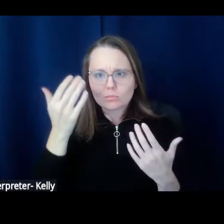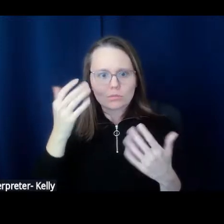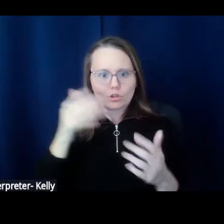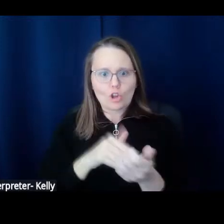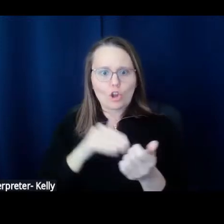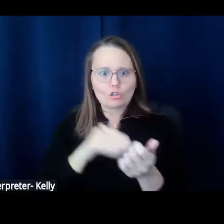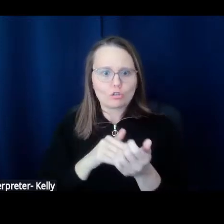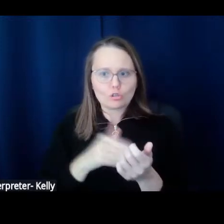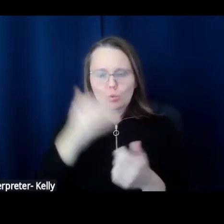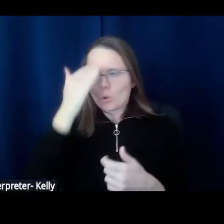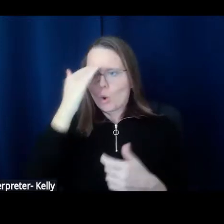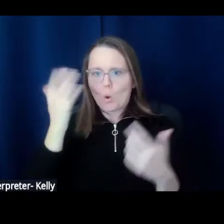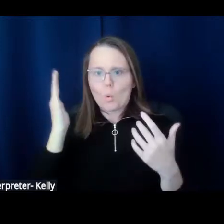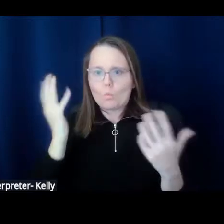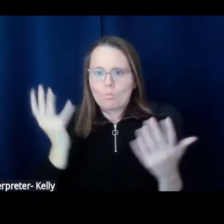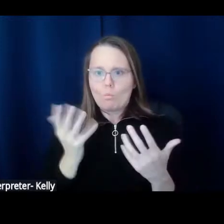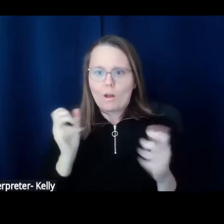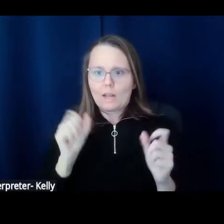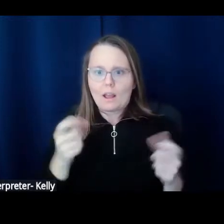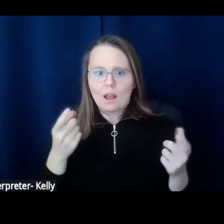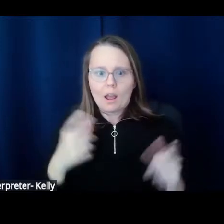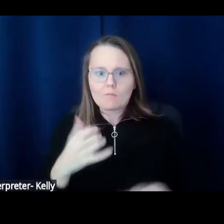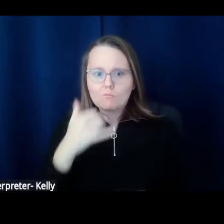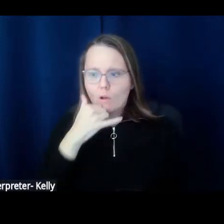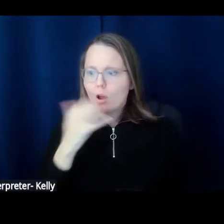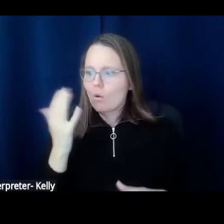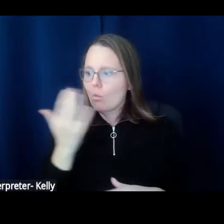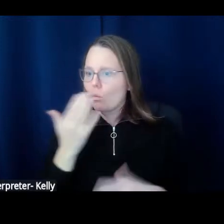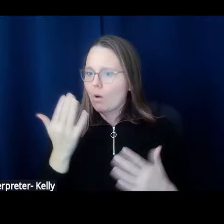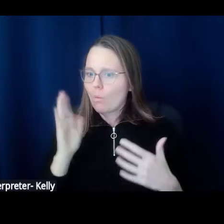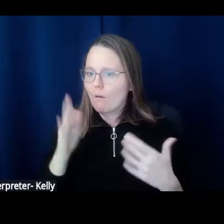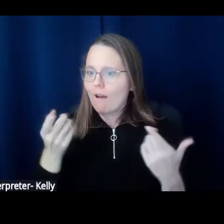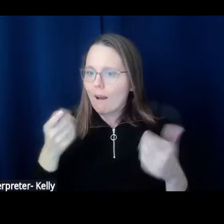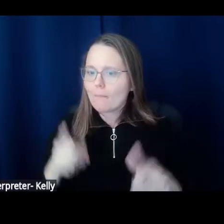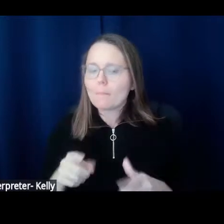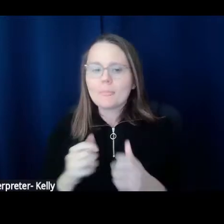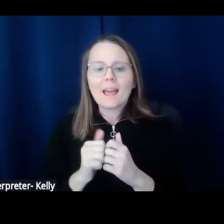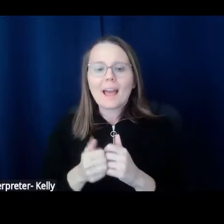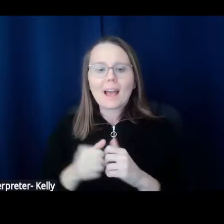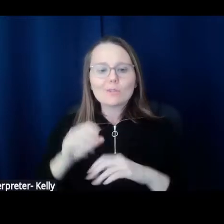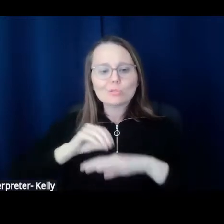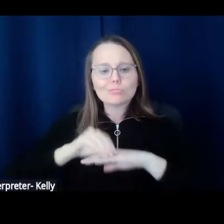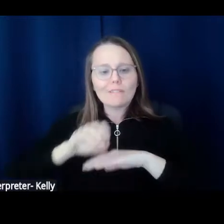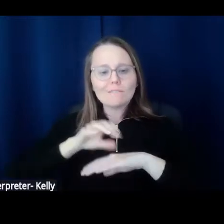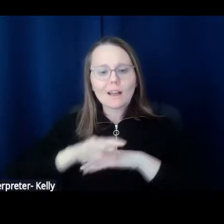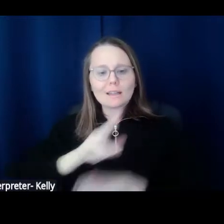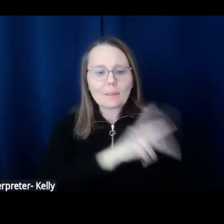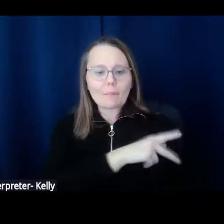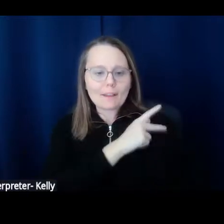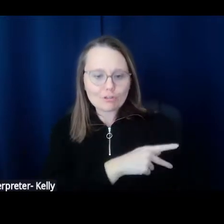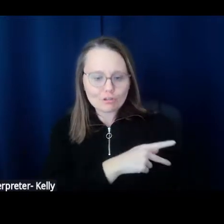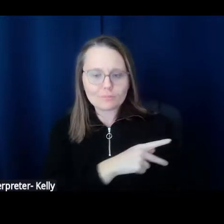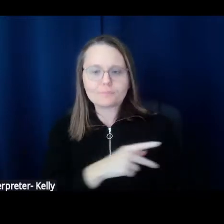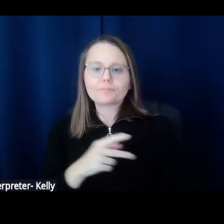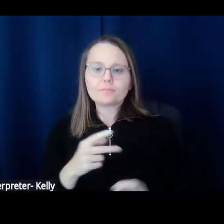wrong, what could happen, and how to advise the patient on his further